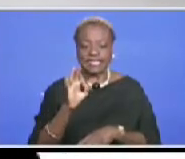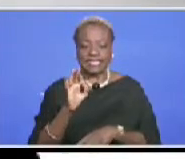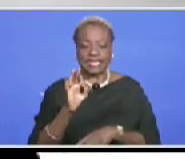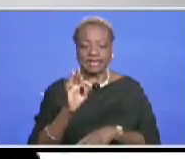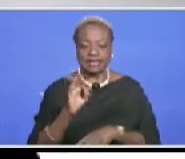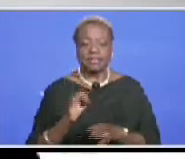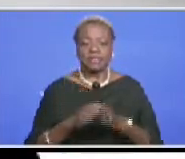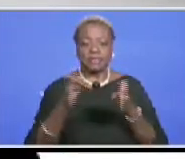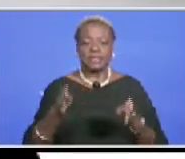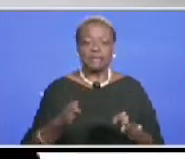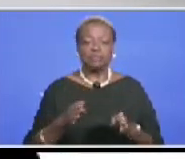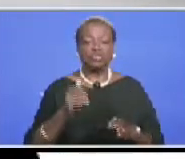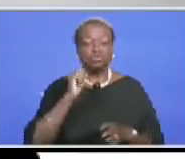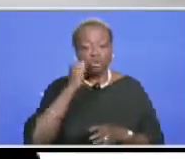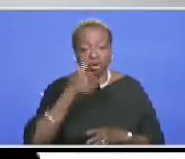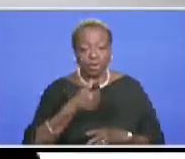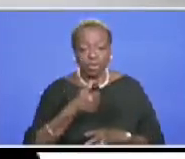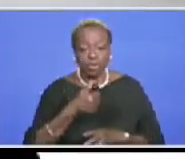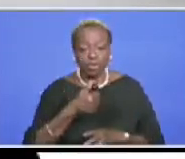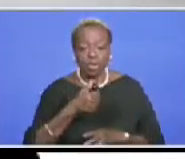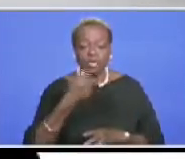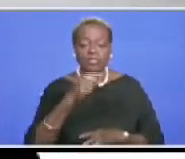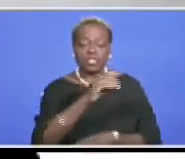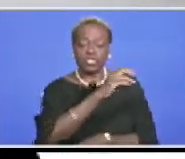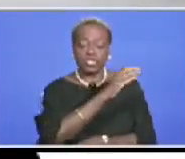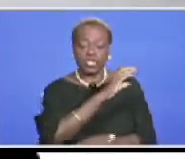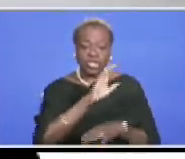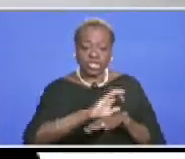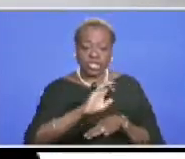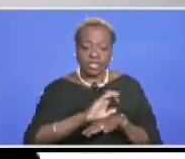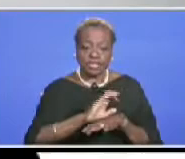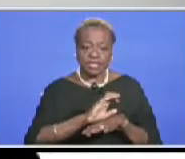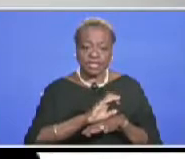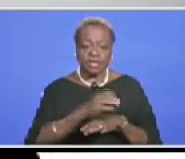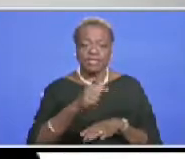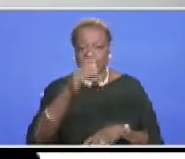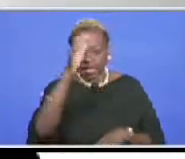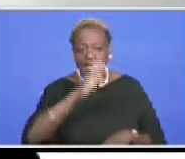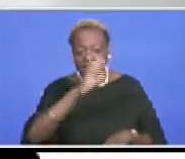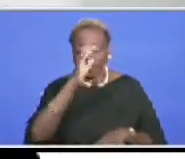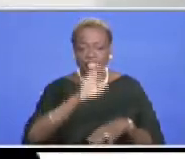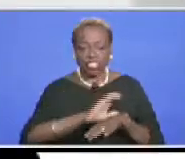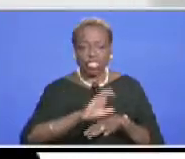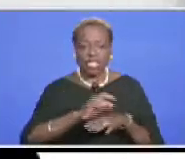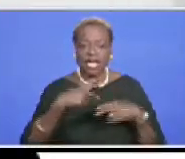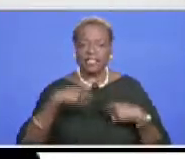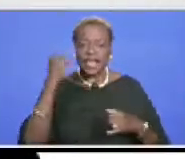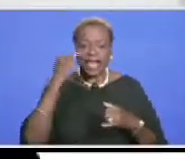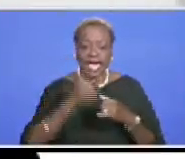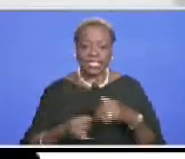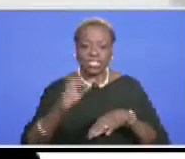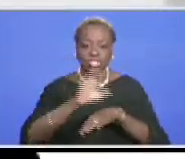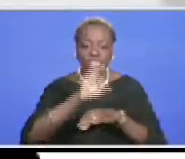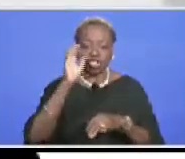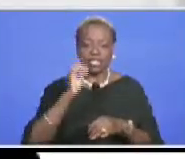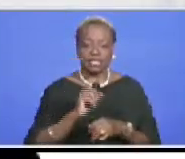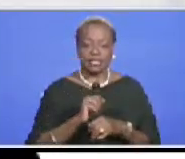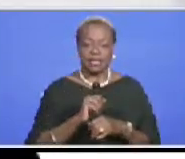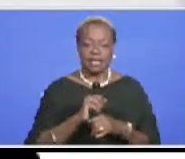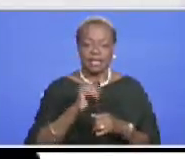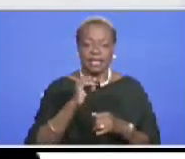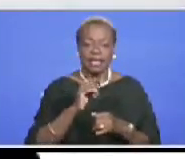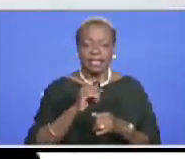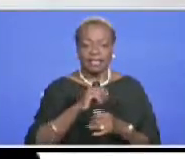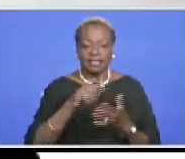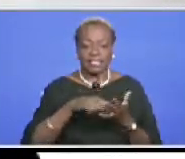with the churches. The Catholic Church held their last mass last night for the next 6 weeks, and then they'll reevaluate the situation after that. I'm